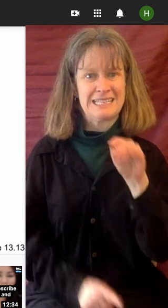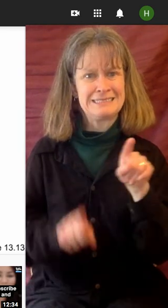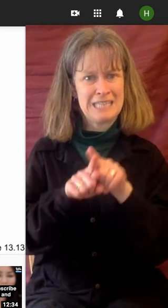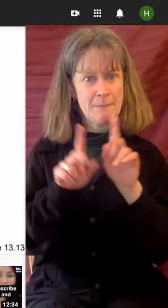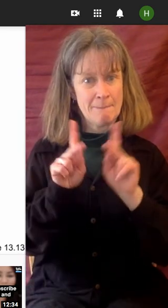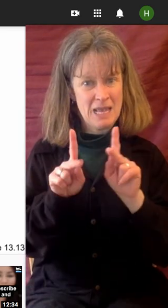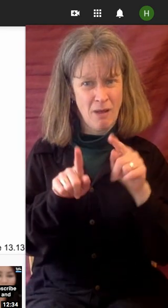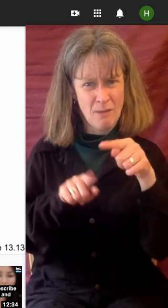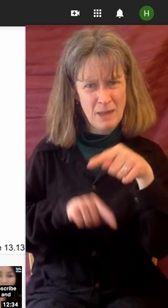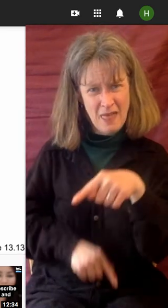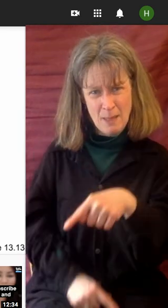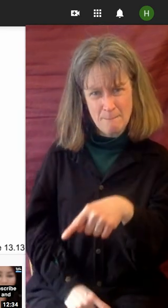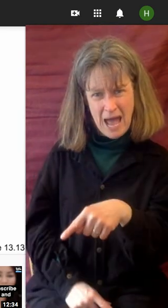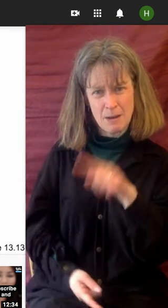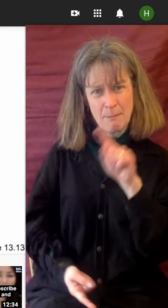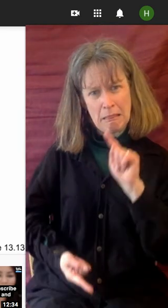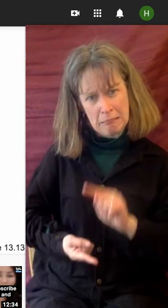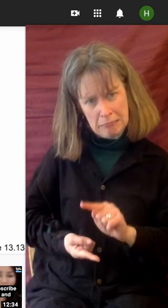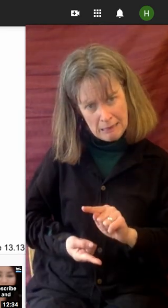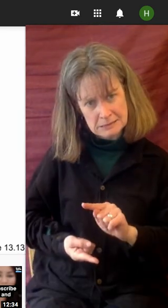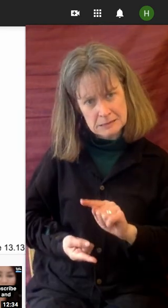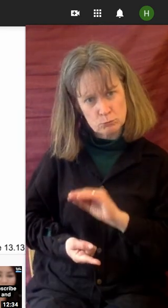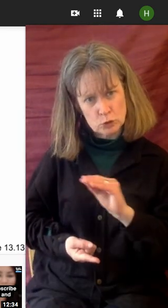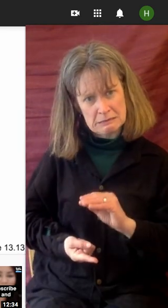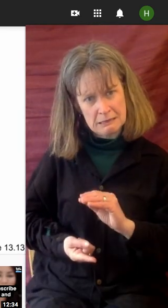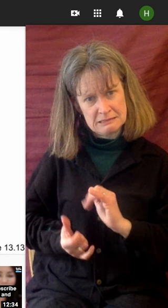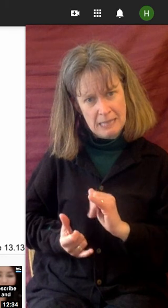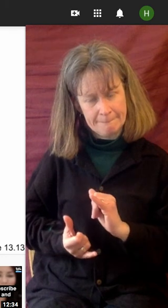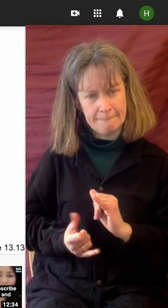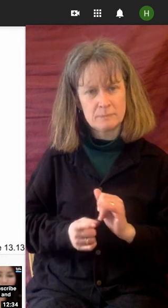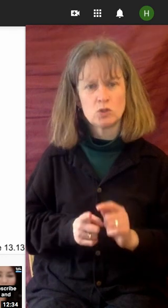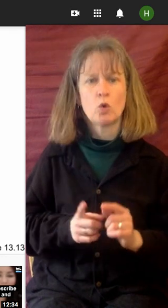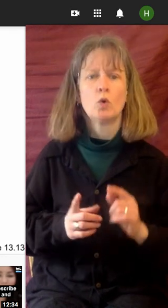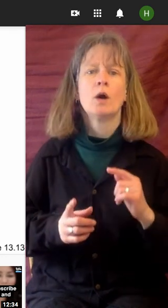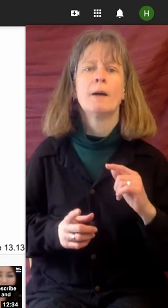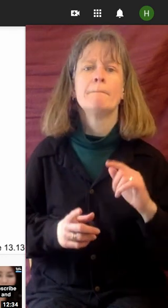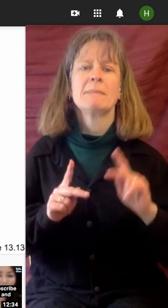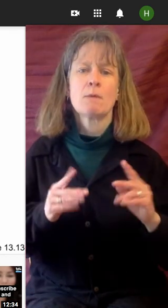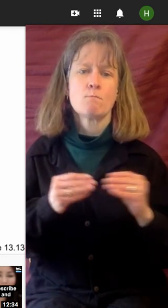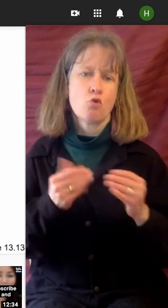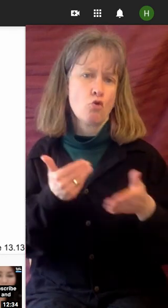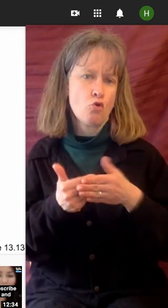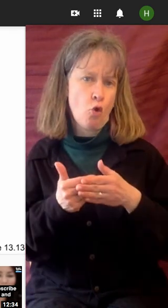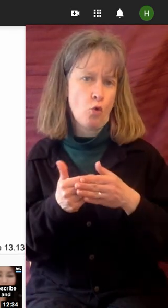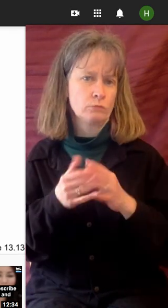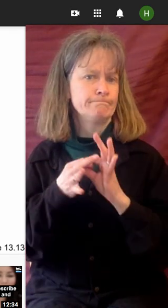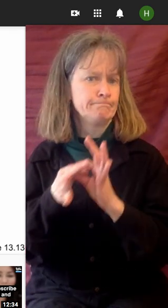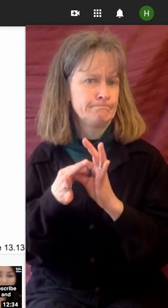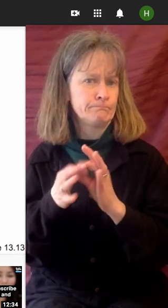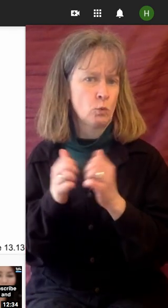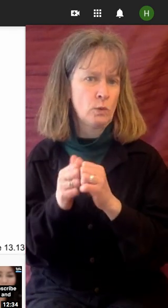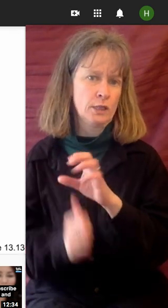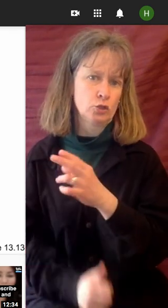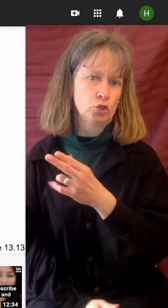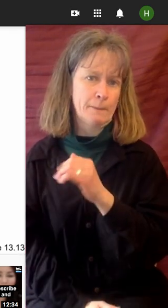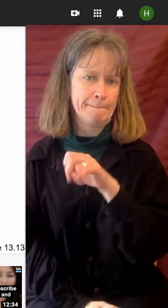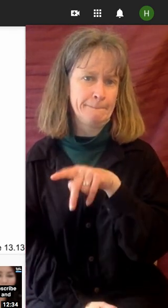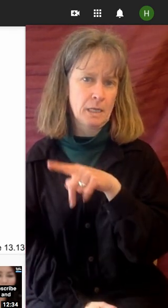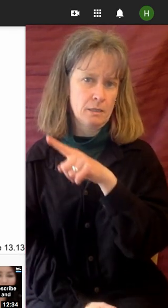look at these things through DNA and protein sequences to